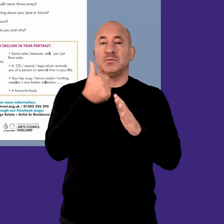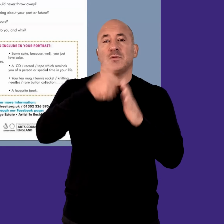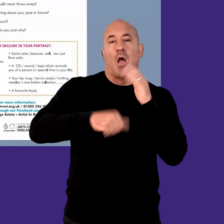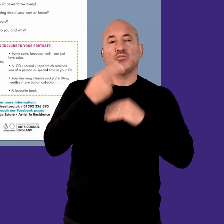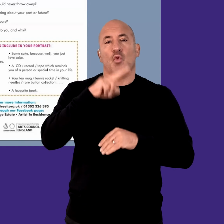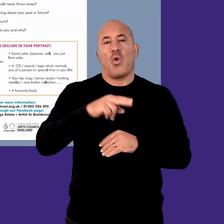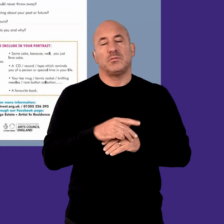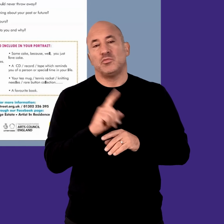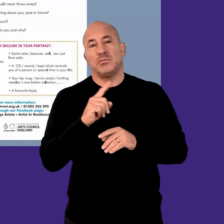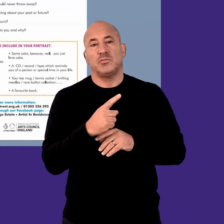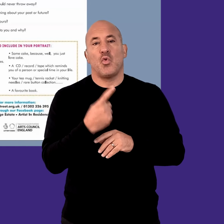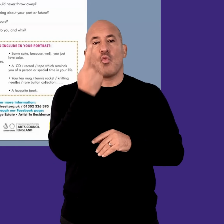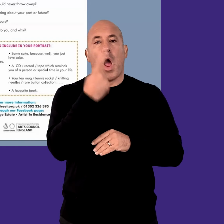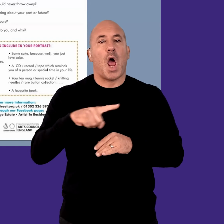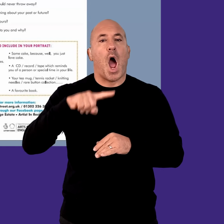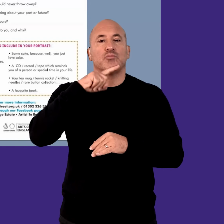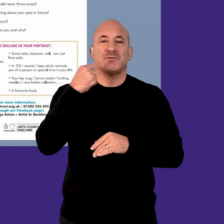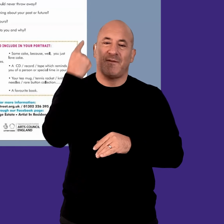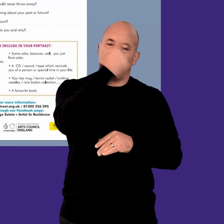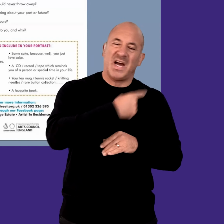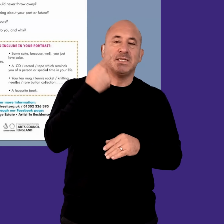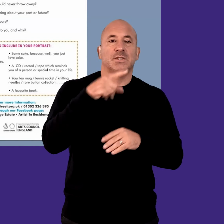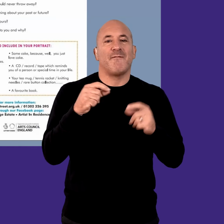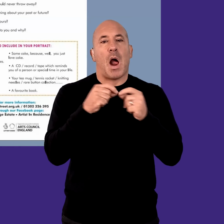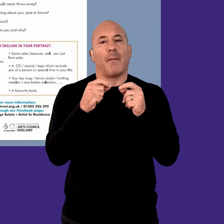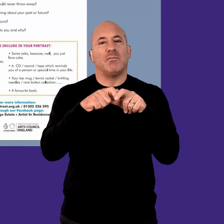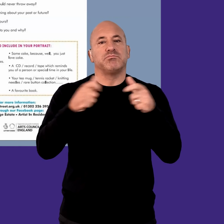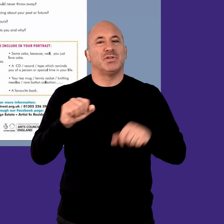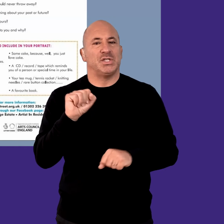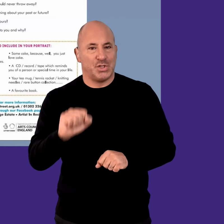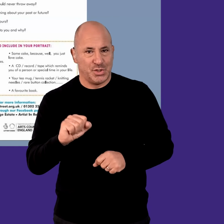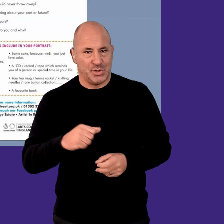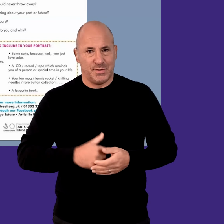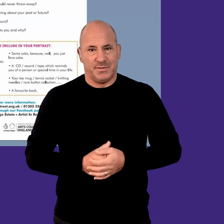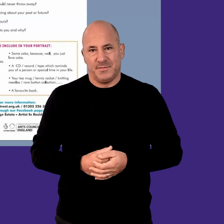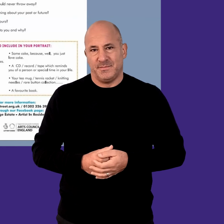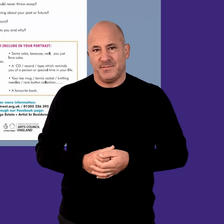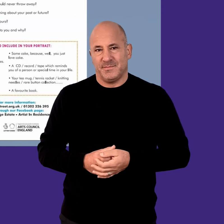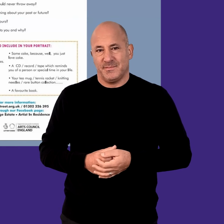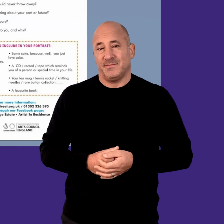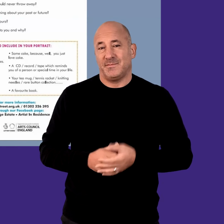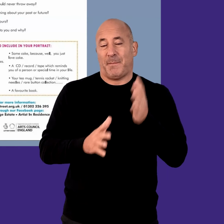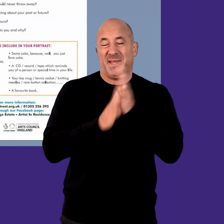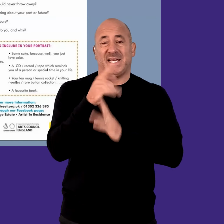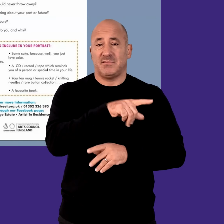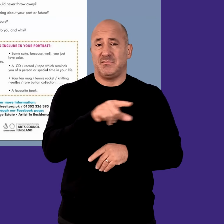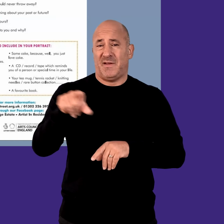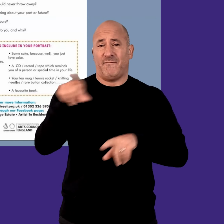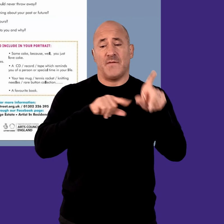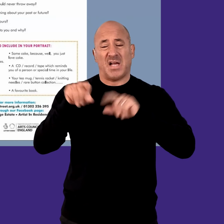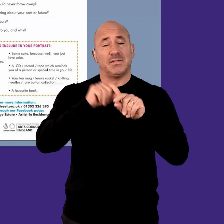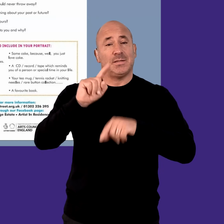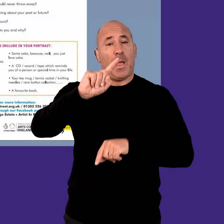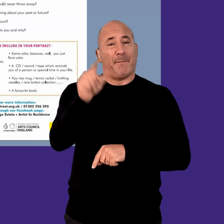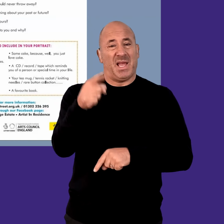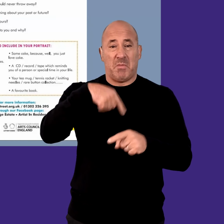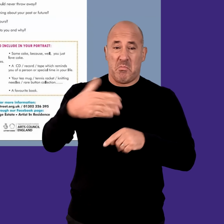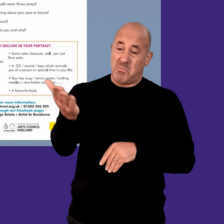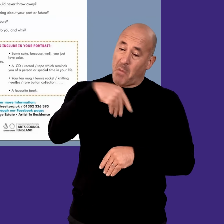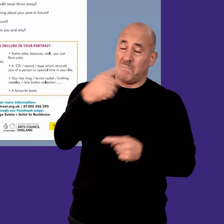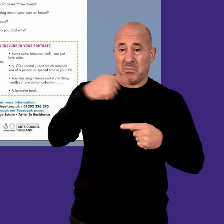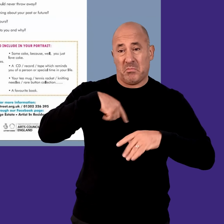So Jamie's project initially started out as being called 100 Faces of Bulby Bridge, where Jamie